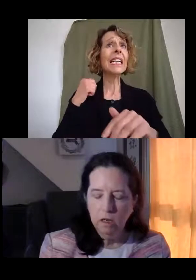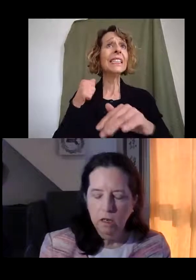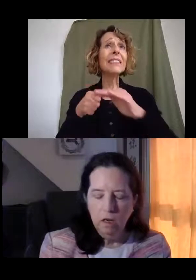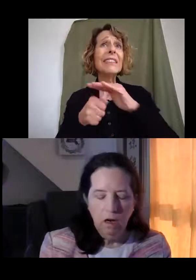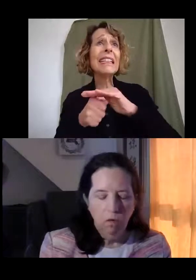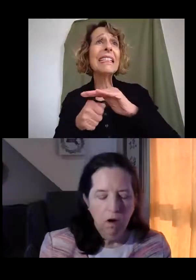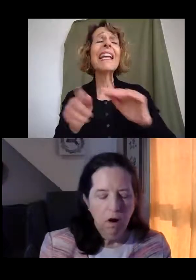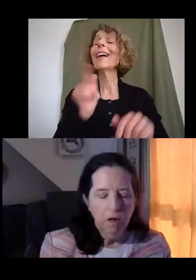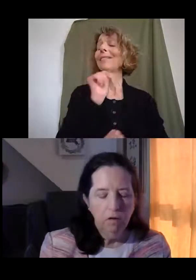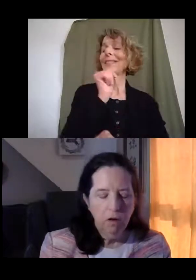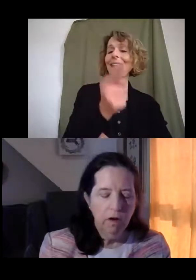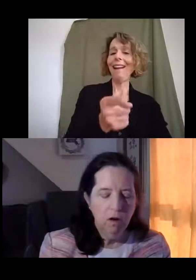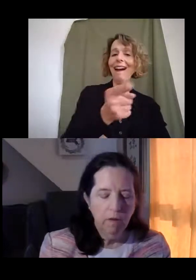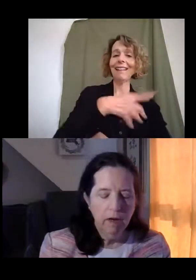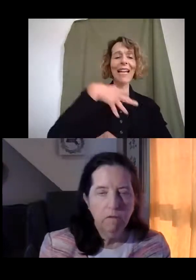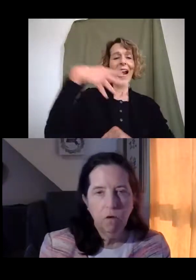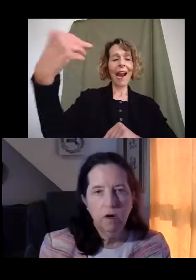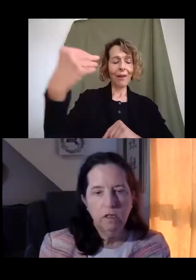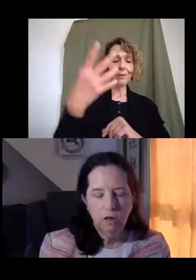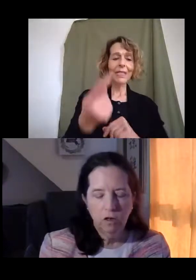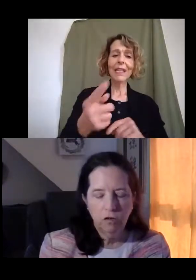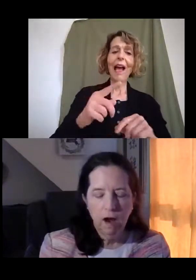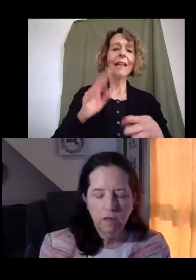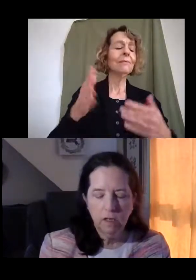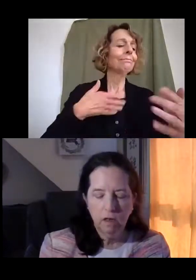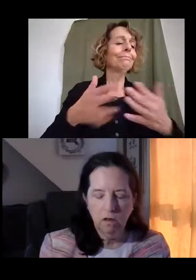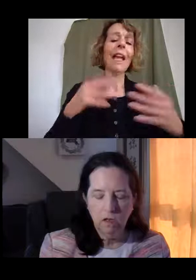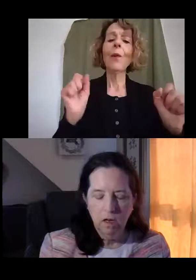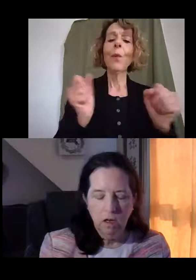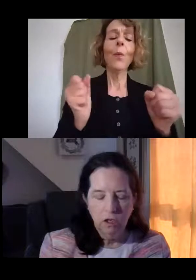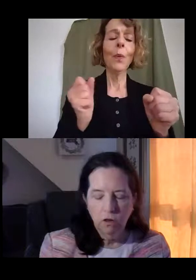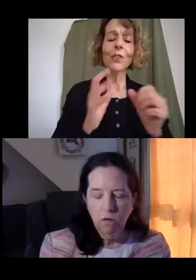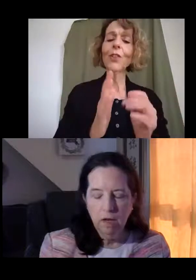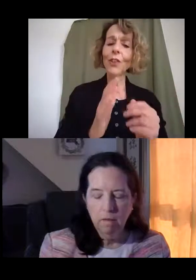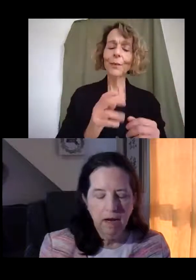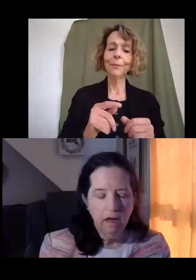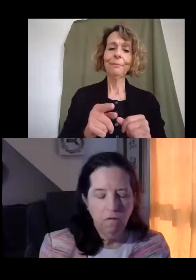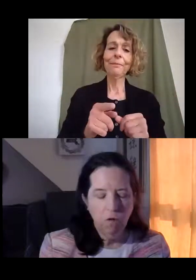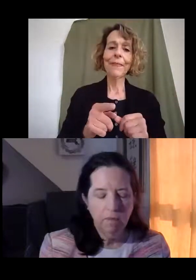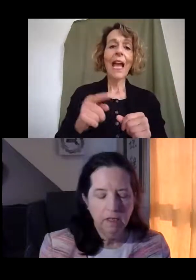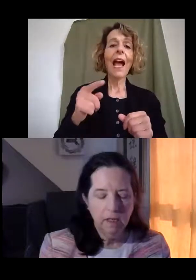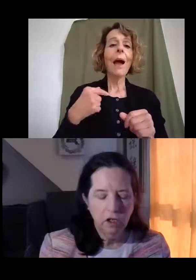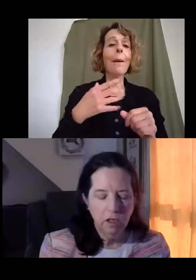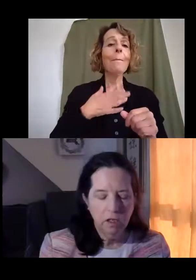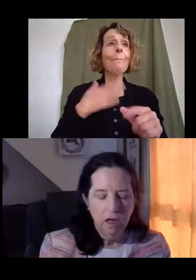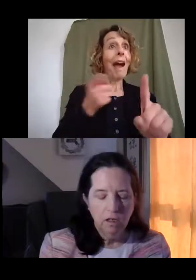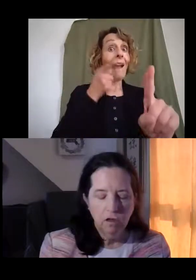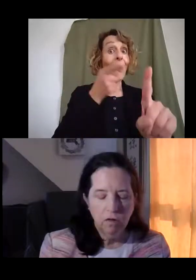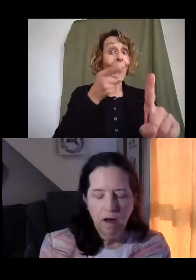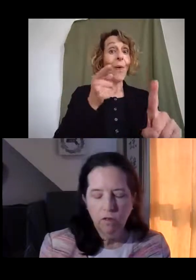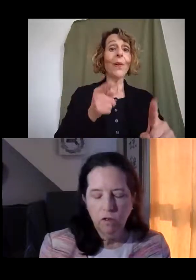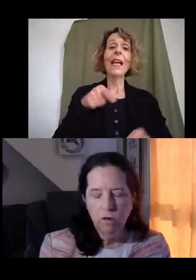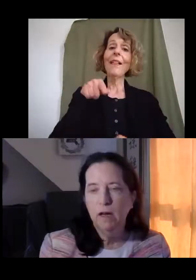presentation will help you learn or reinforce your travel skills so you can make informed decisions